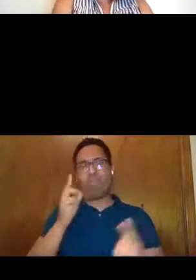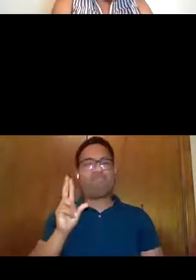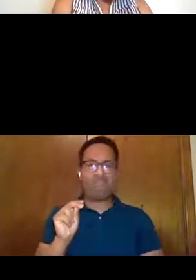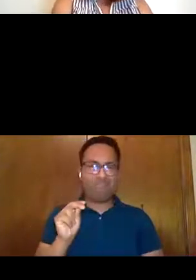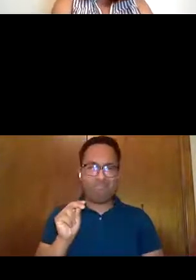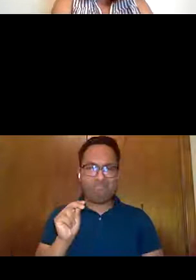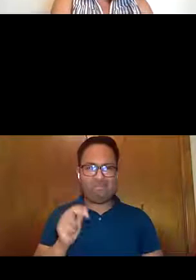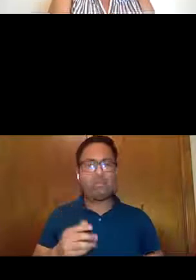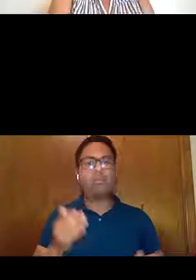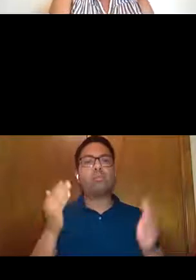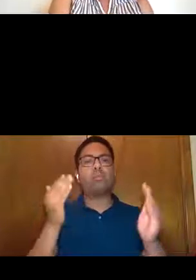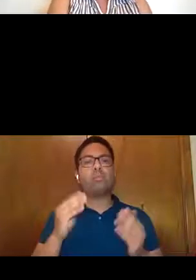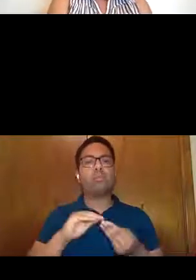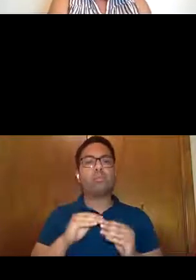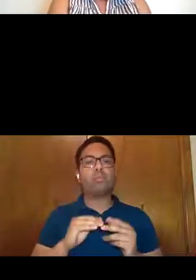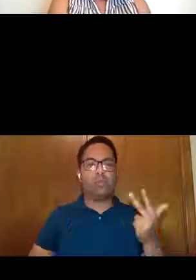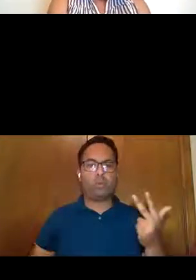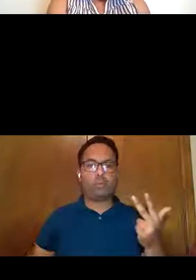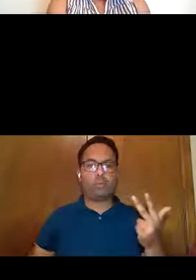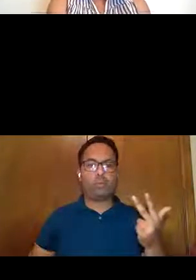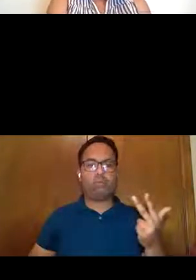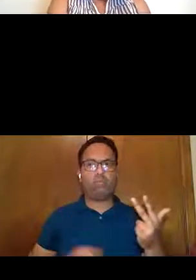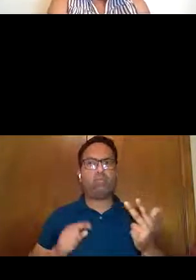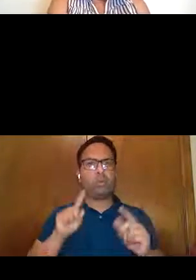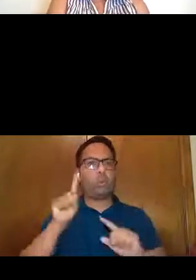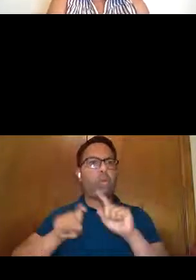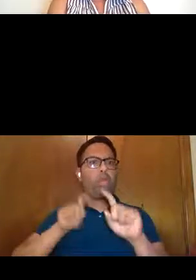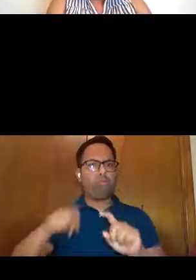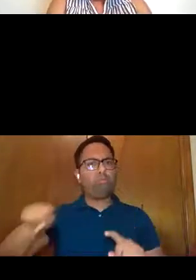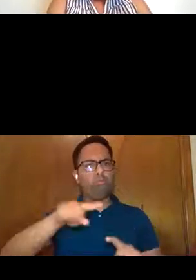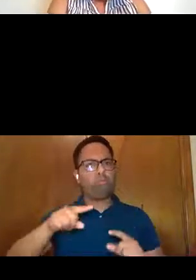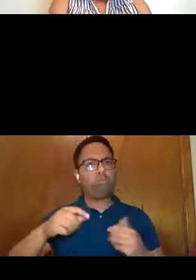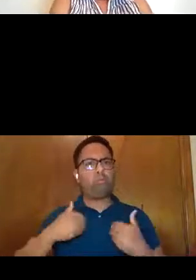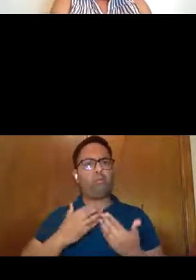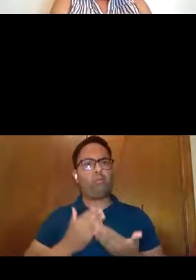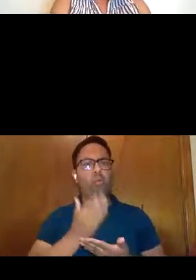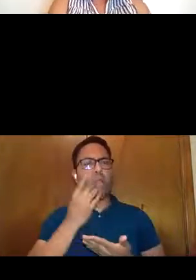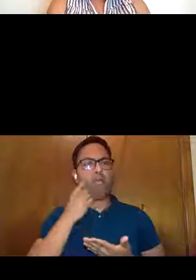Third, questions. You have the right to ask your provider or the